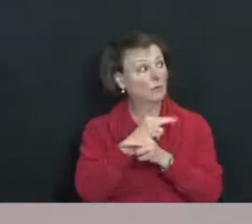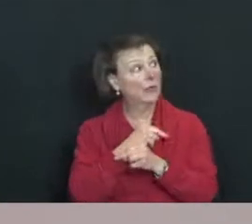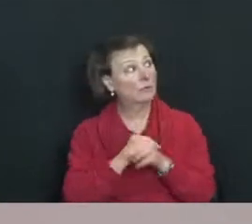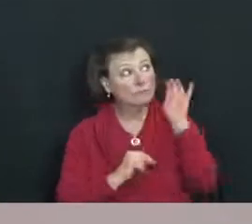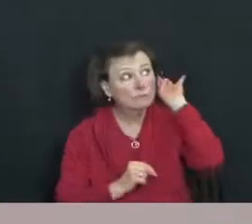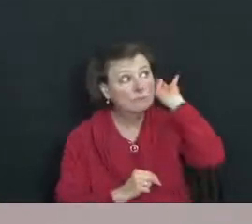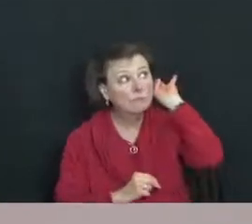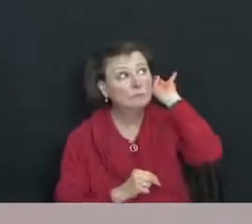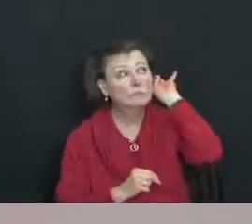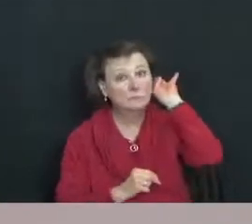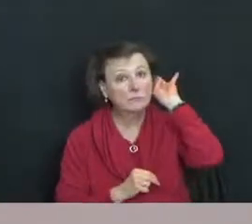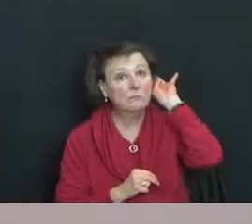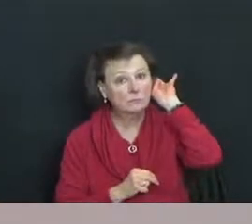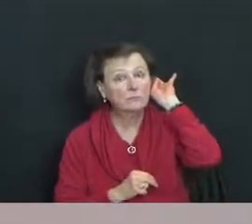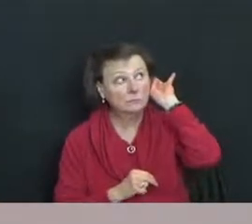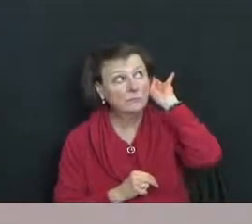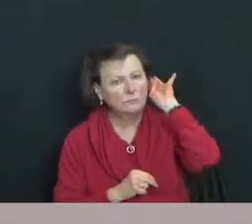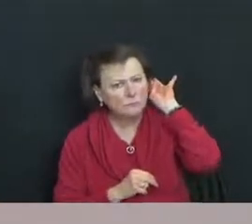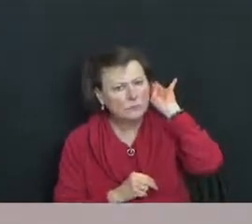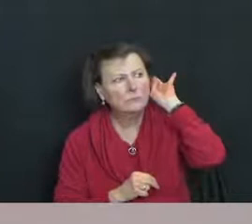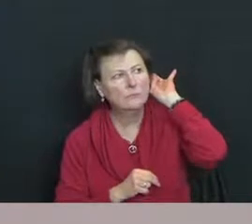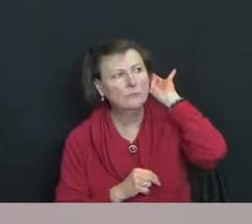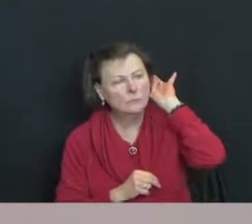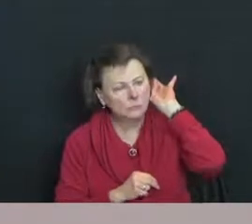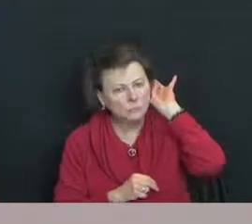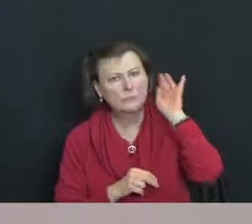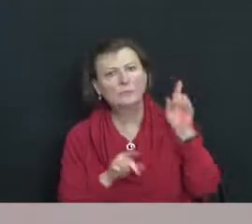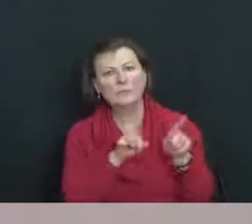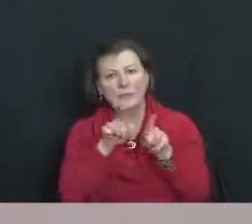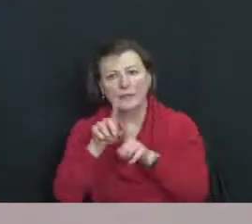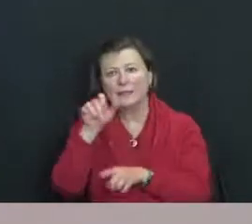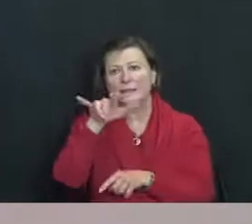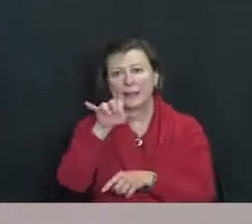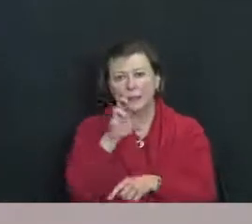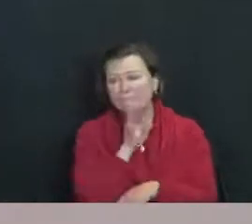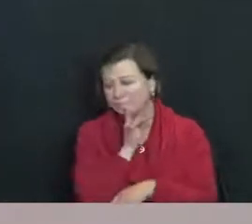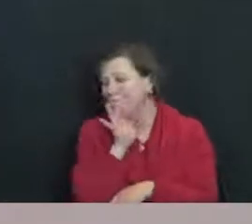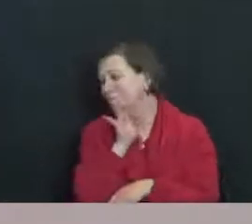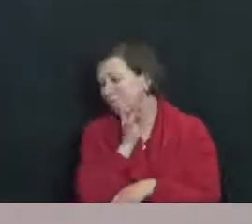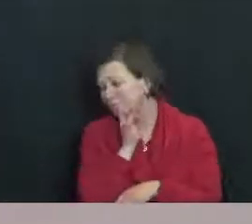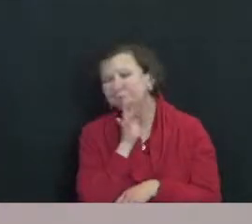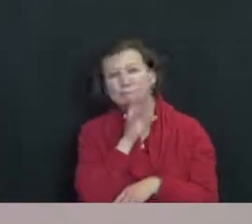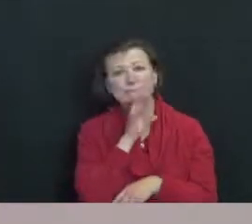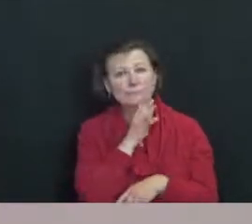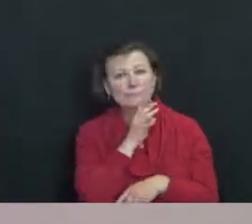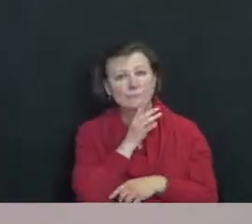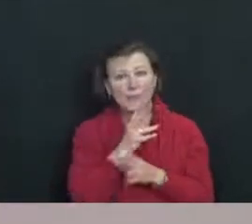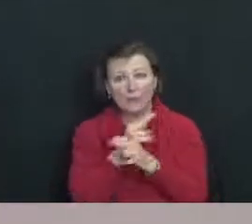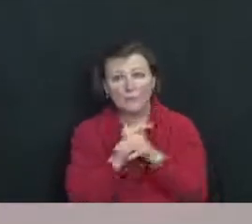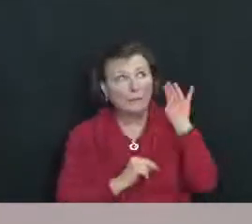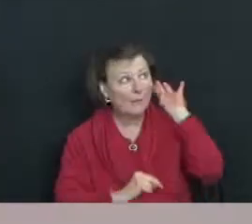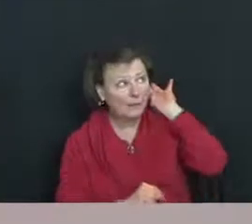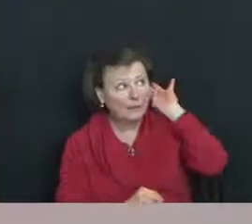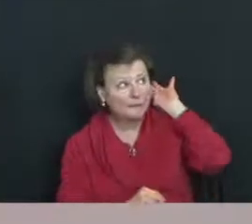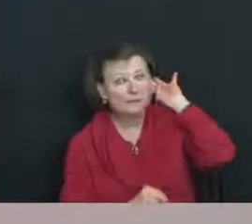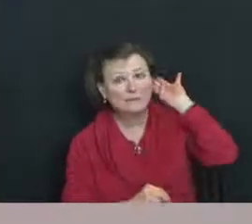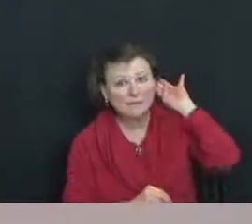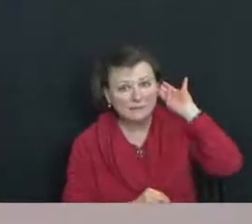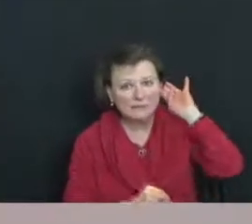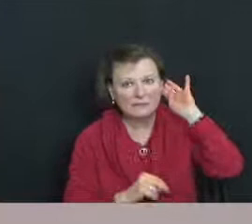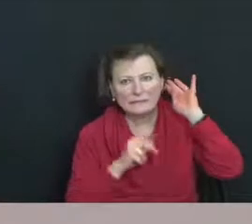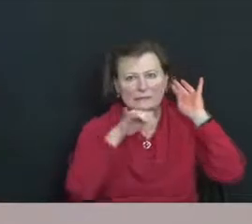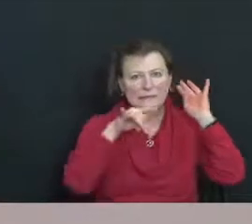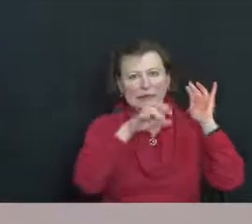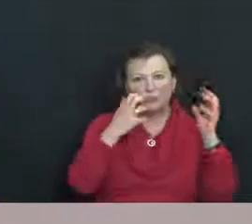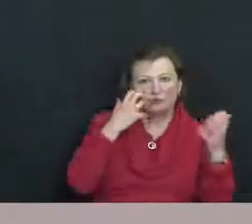listened. The rabbit listened as Taylor talked. The rabbit listened as Taylor